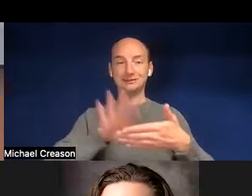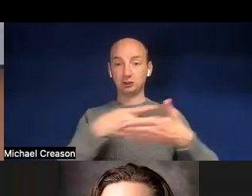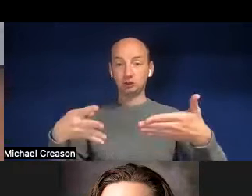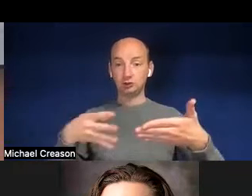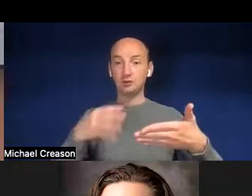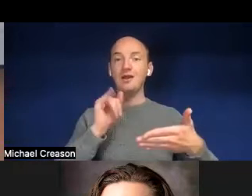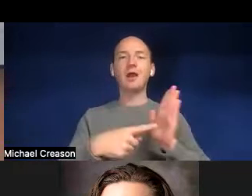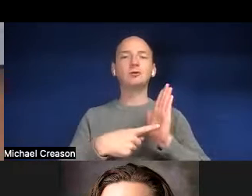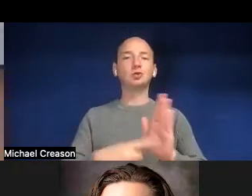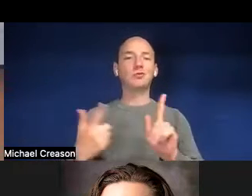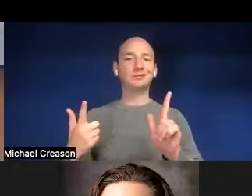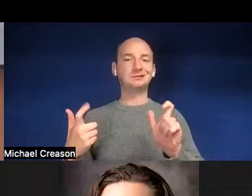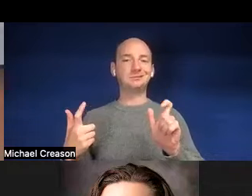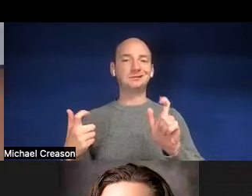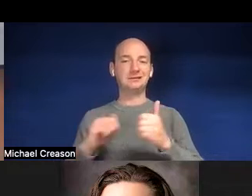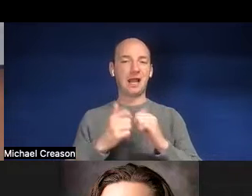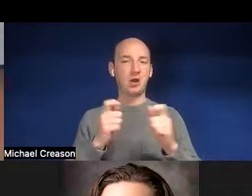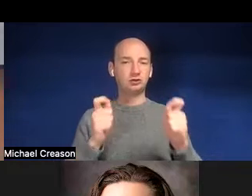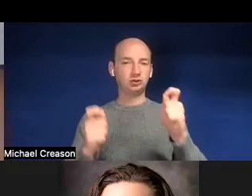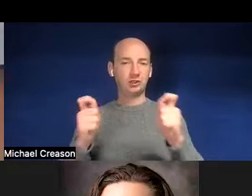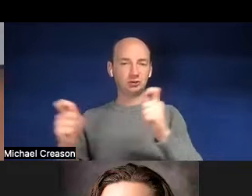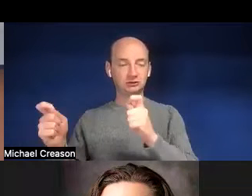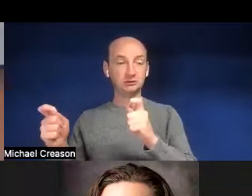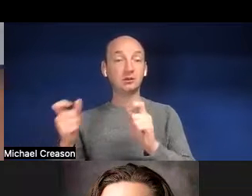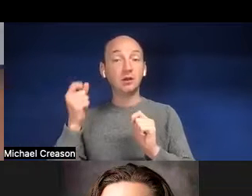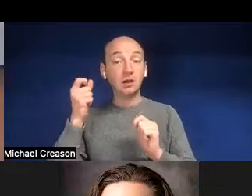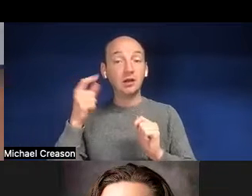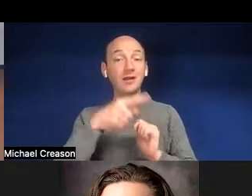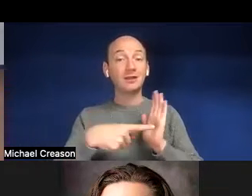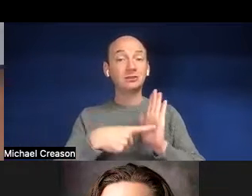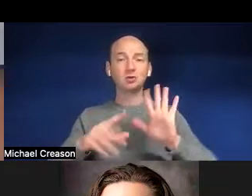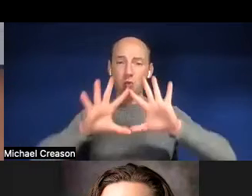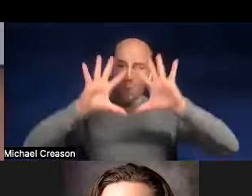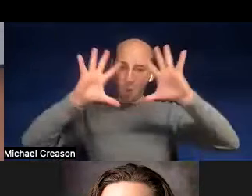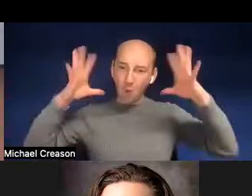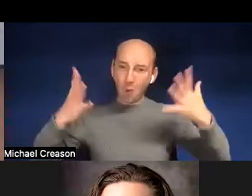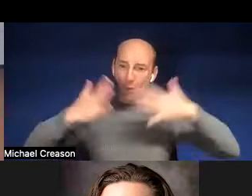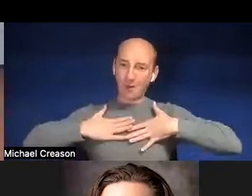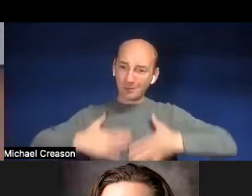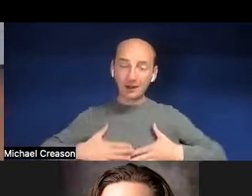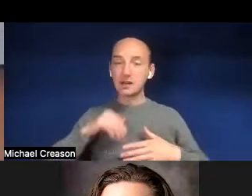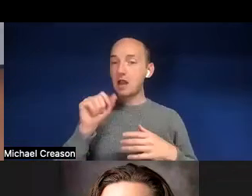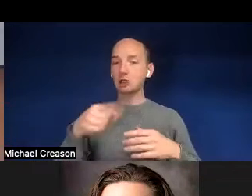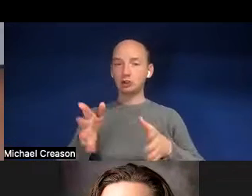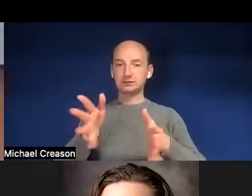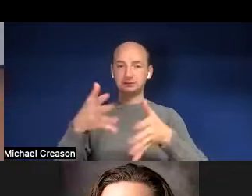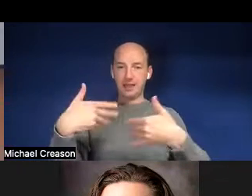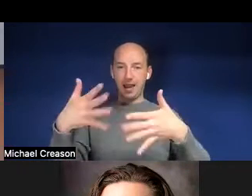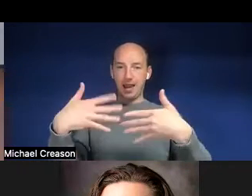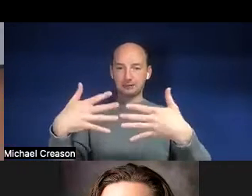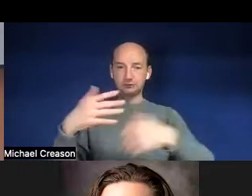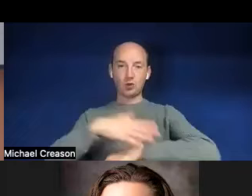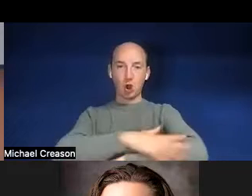with time. This includes the reflections from all the different points on the body. So it's not just the hands or the